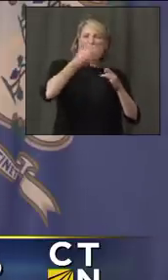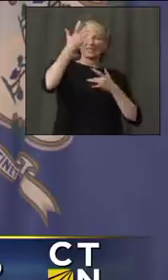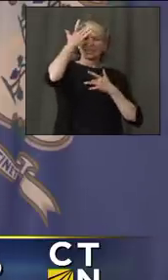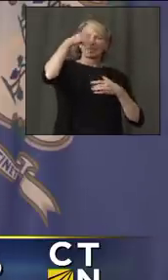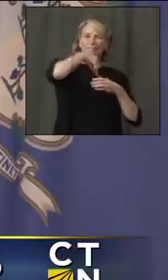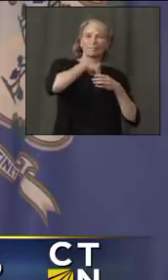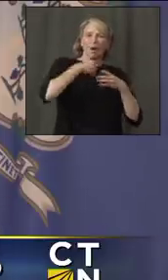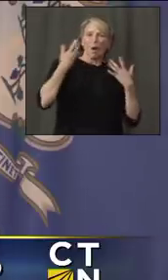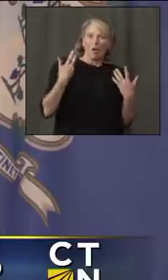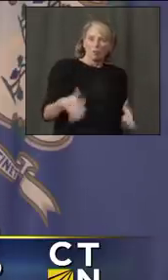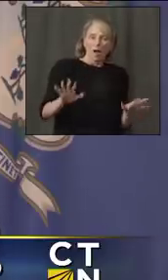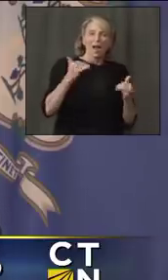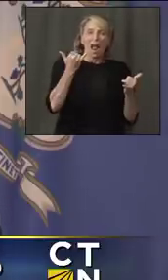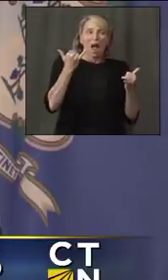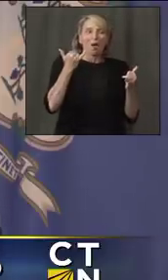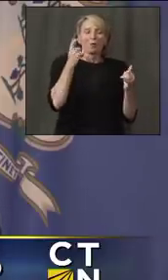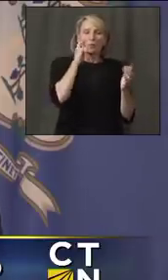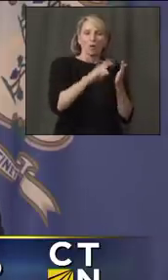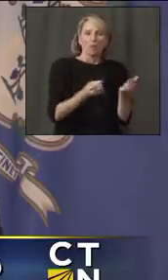So don't